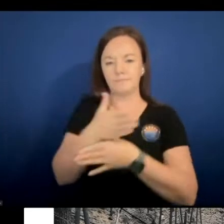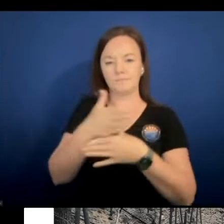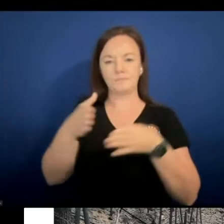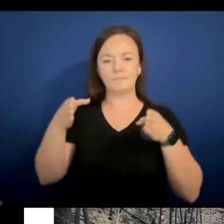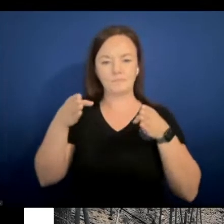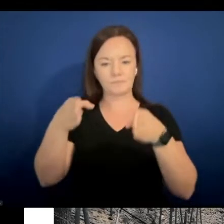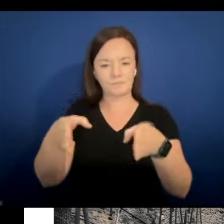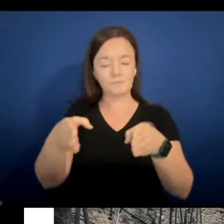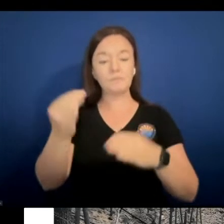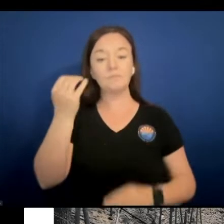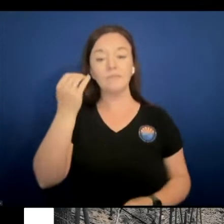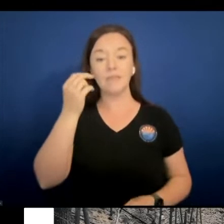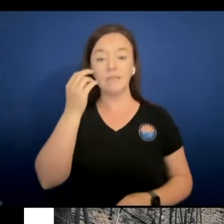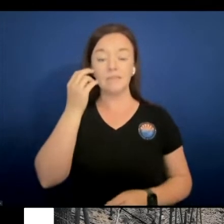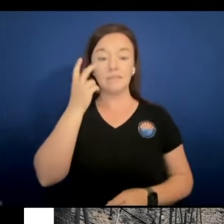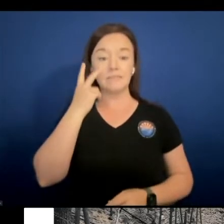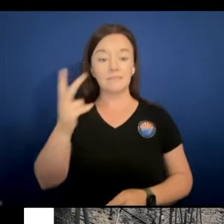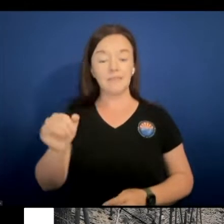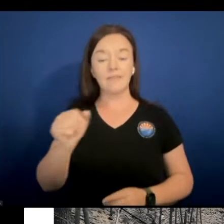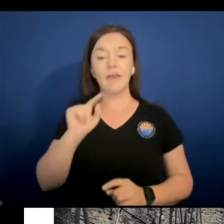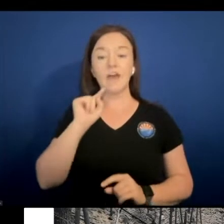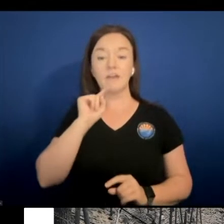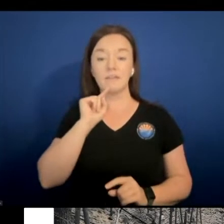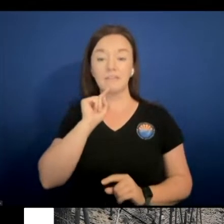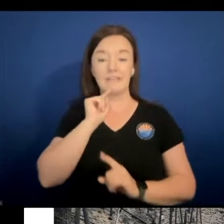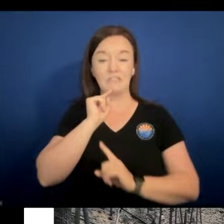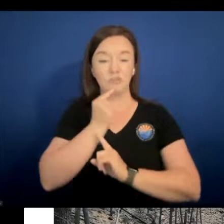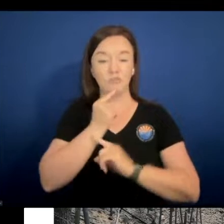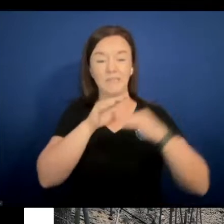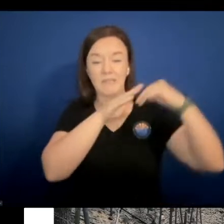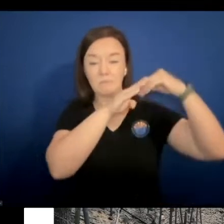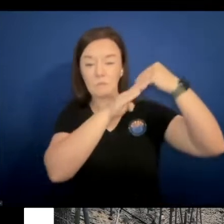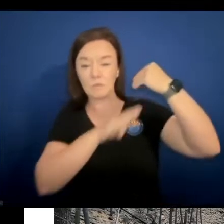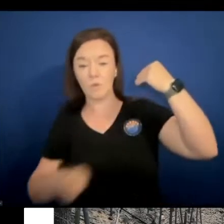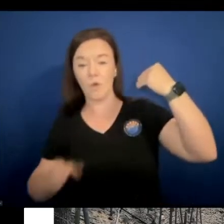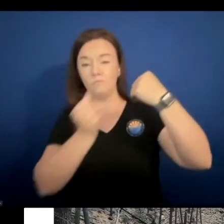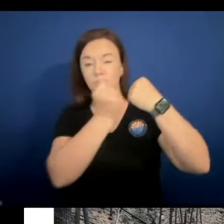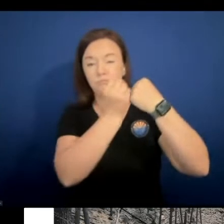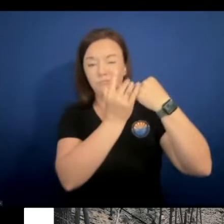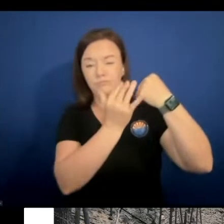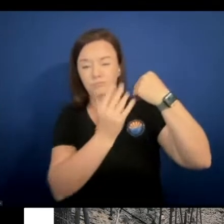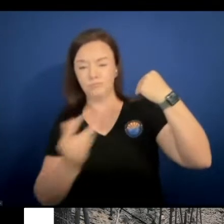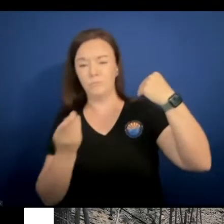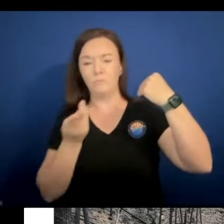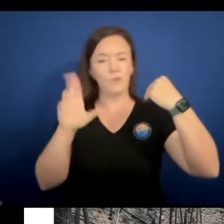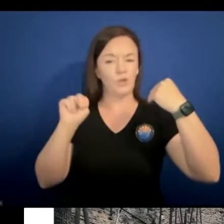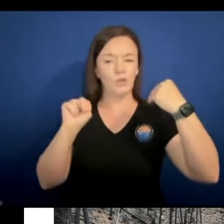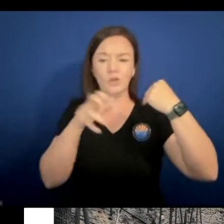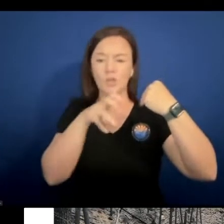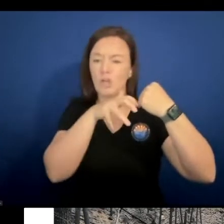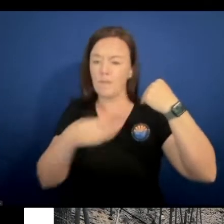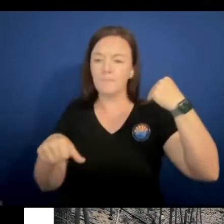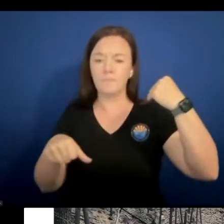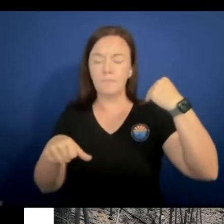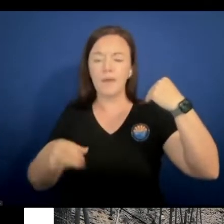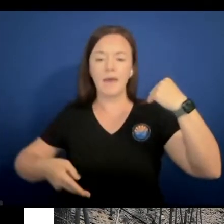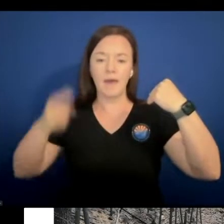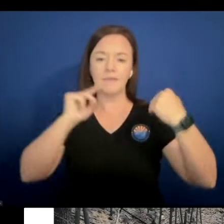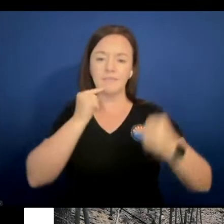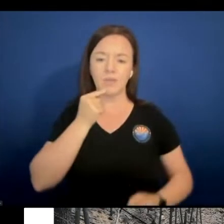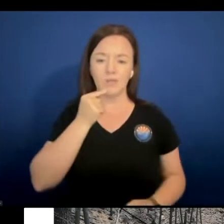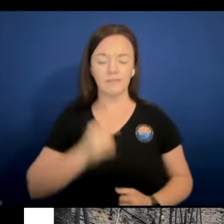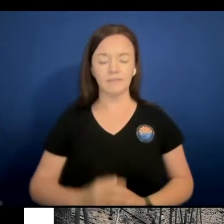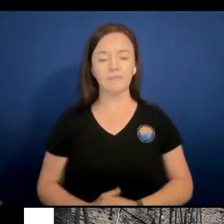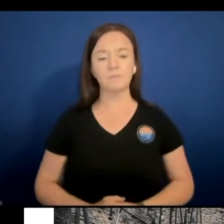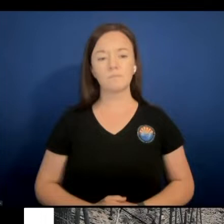burn severity on extreme slopes is very high. In particular, on the